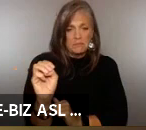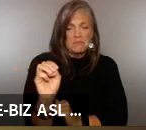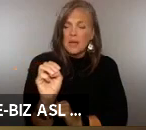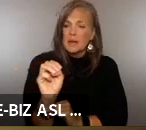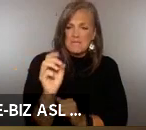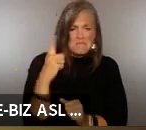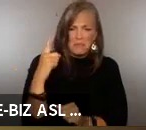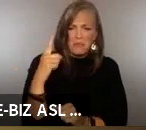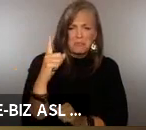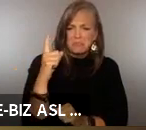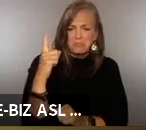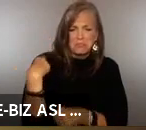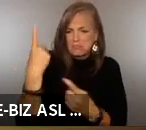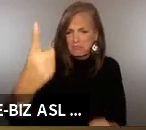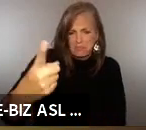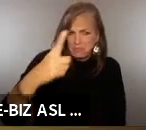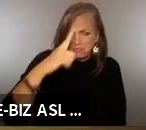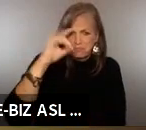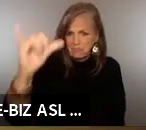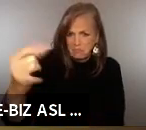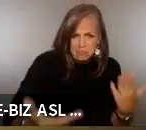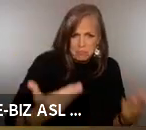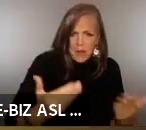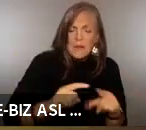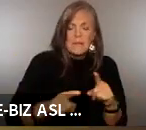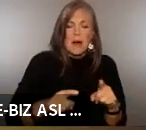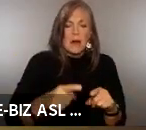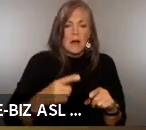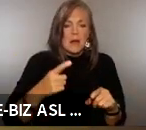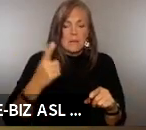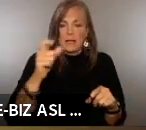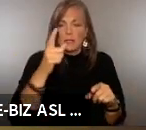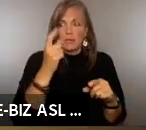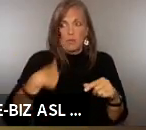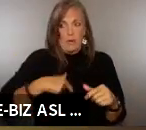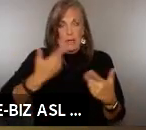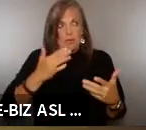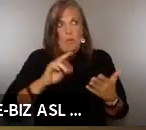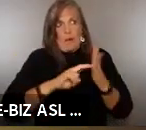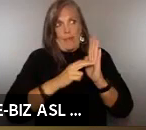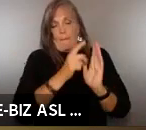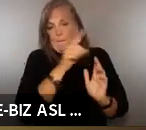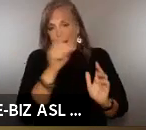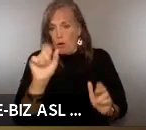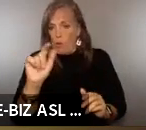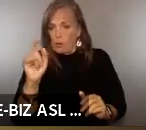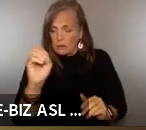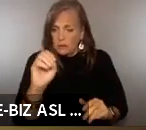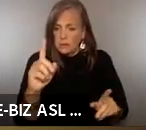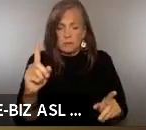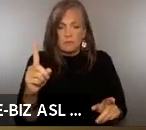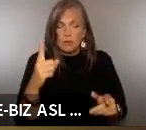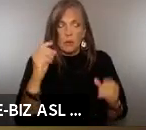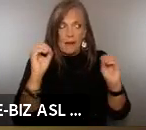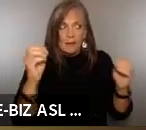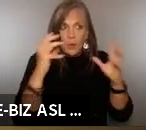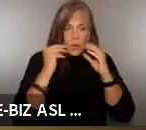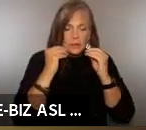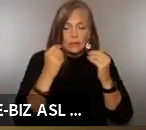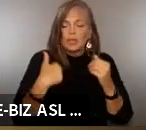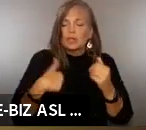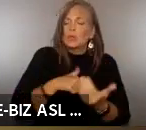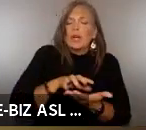So we don't have any knowledge. We don't have any experience. We're literally learning everything as we go. And I mean, you